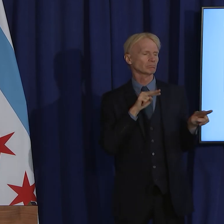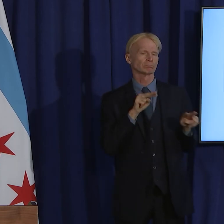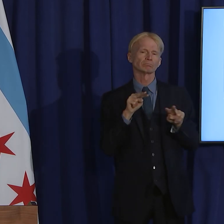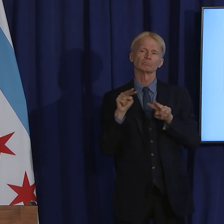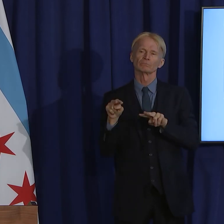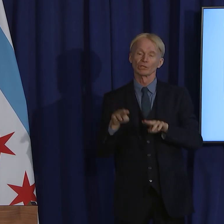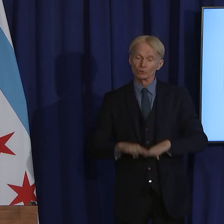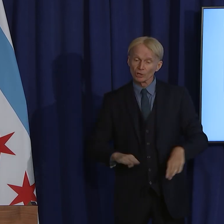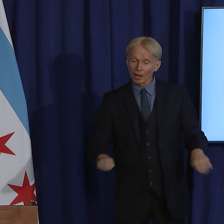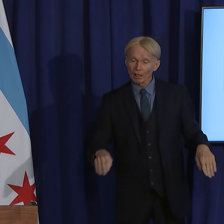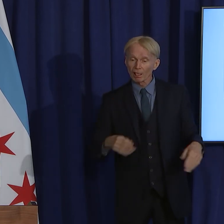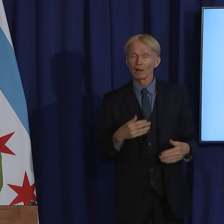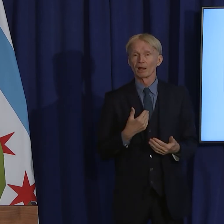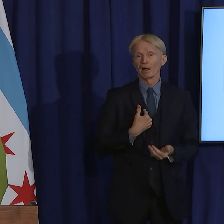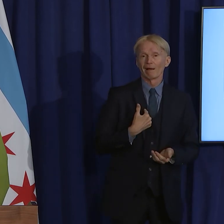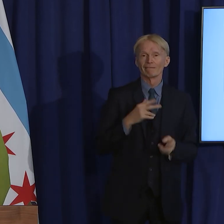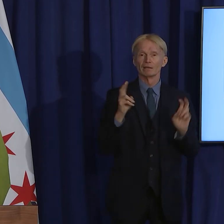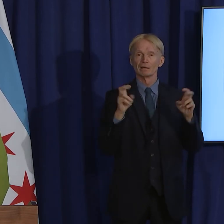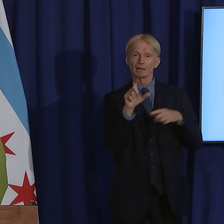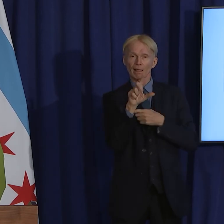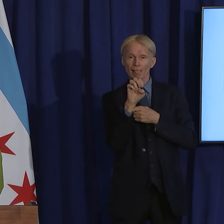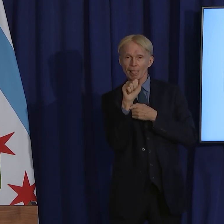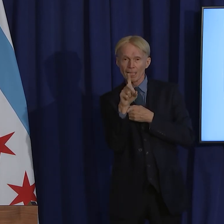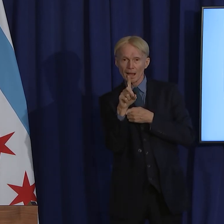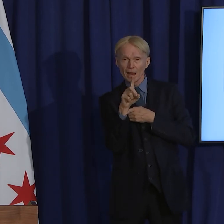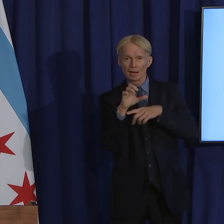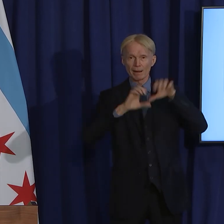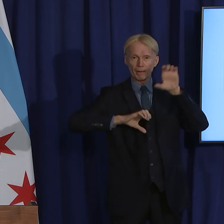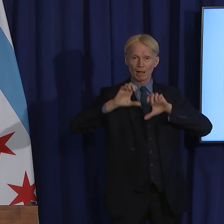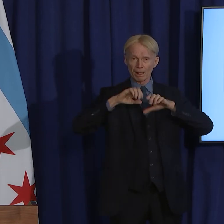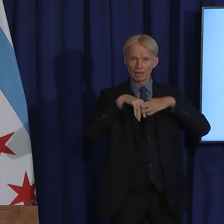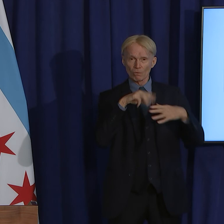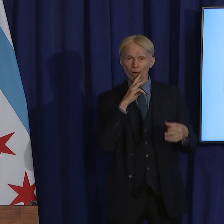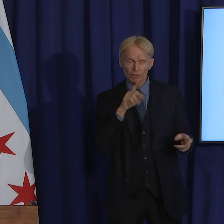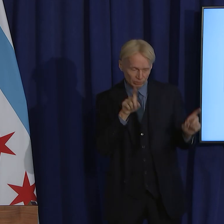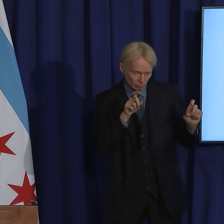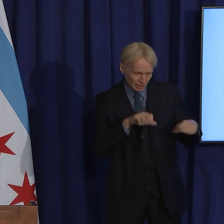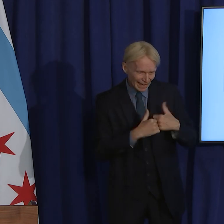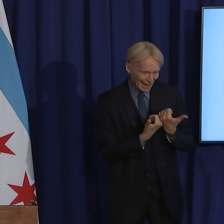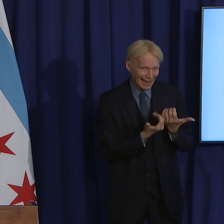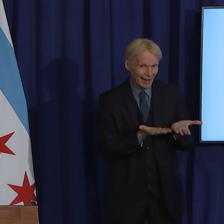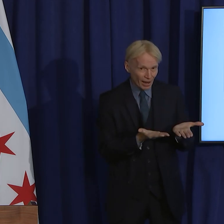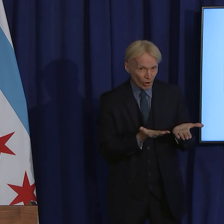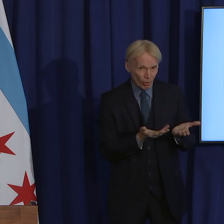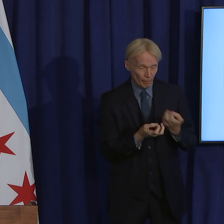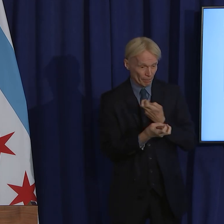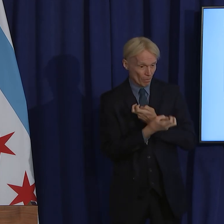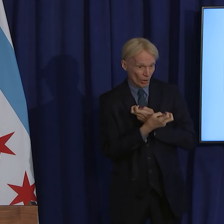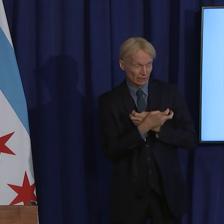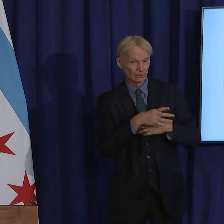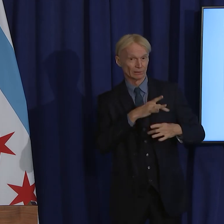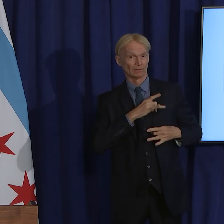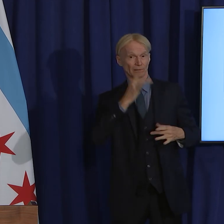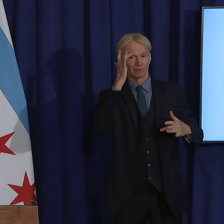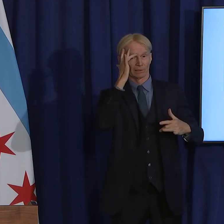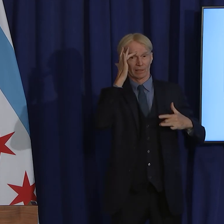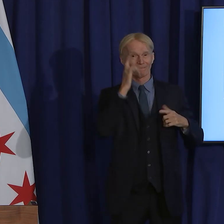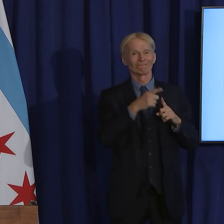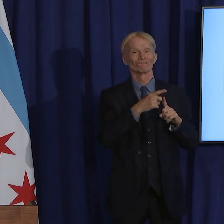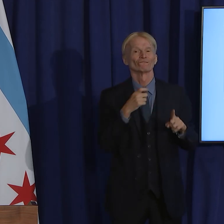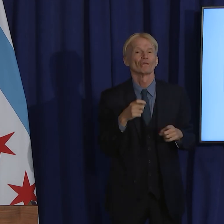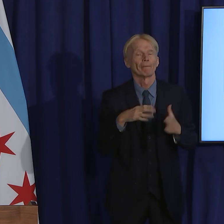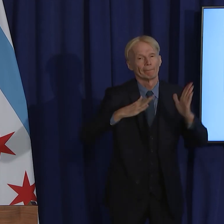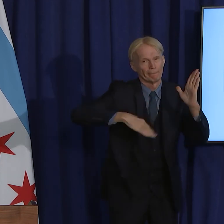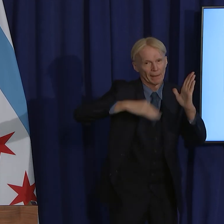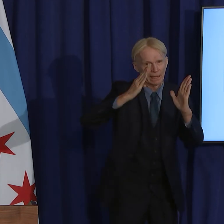child's lead levels, and the number one way still that we see children getting lead poisoned in the city of Chicago remains from lead